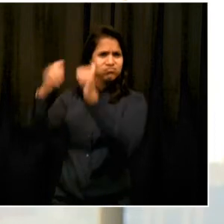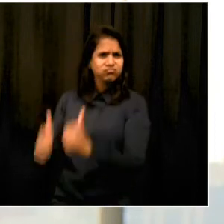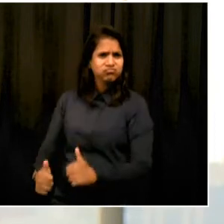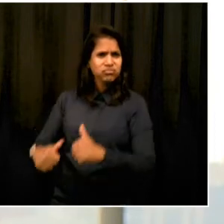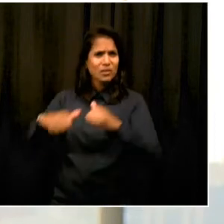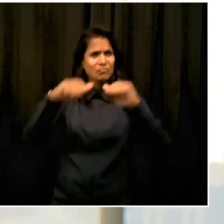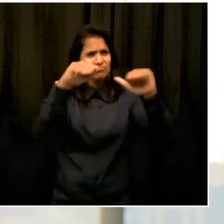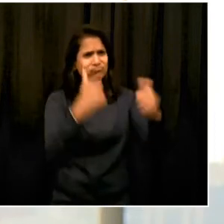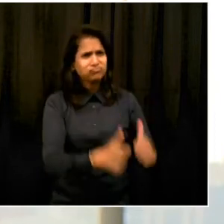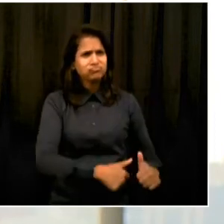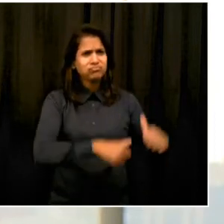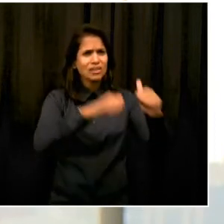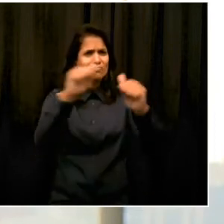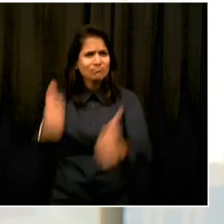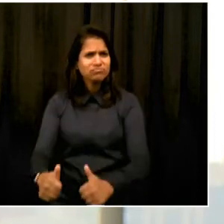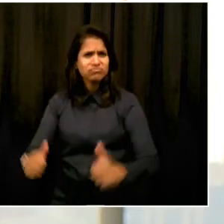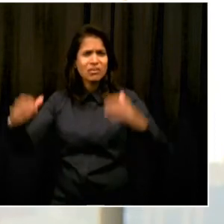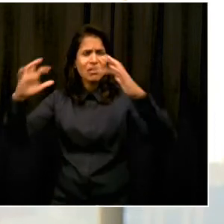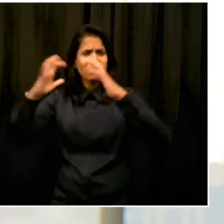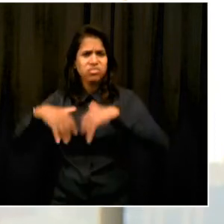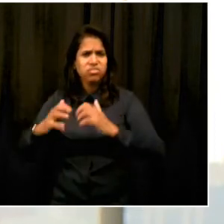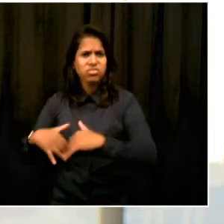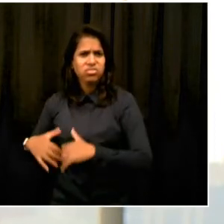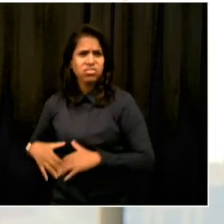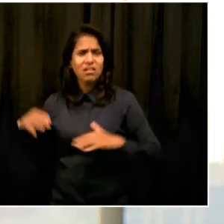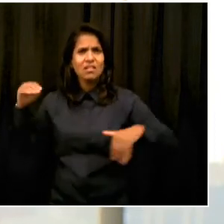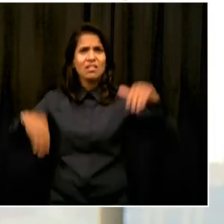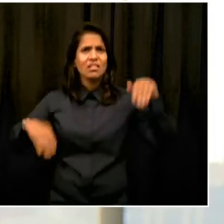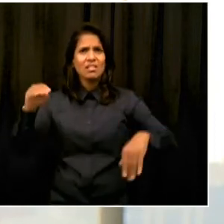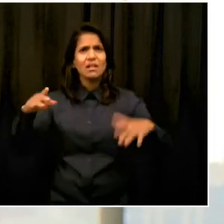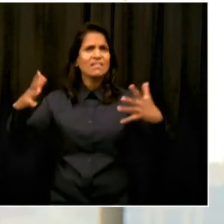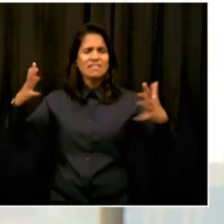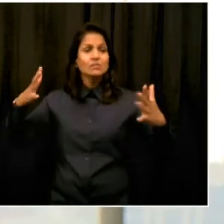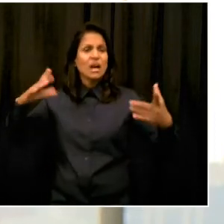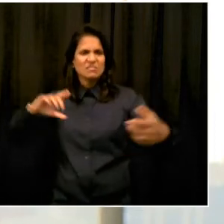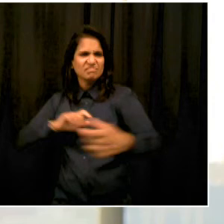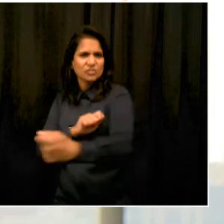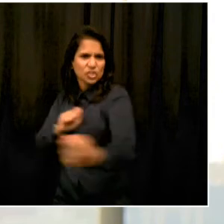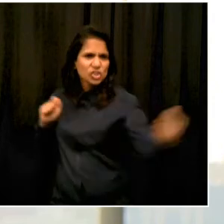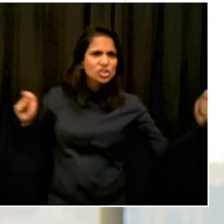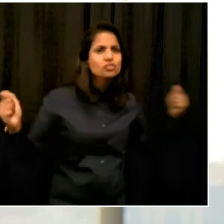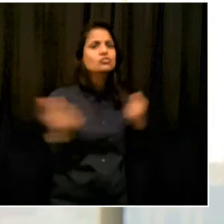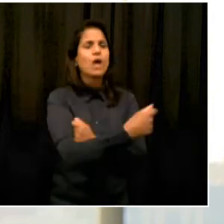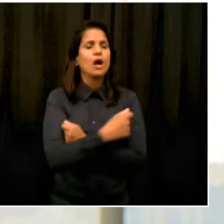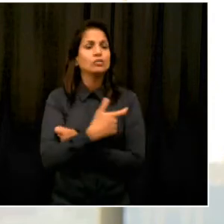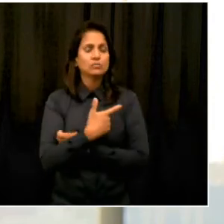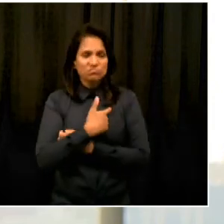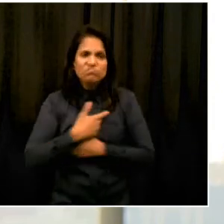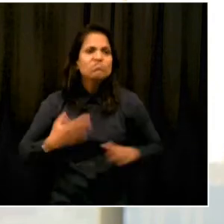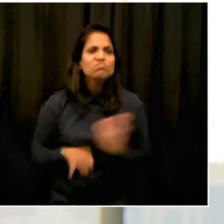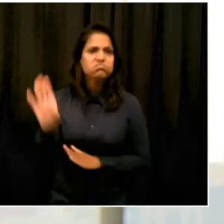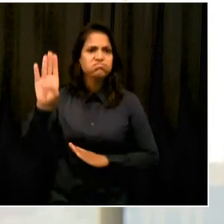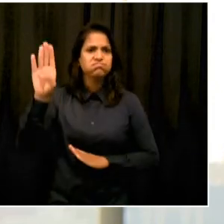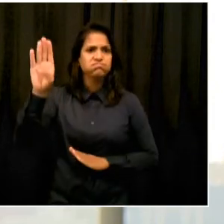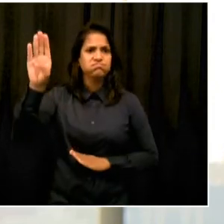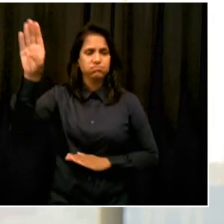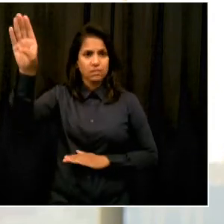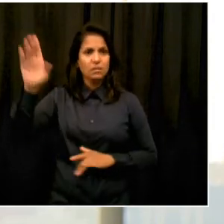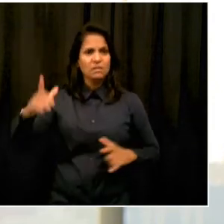at times. They told the story of New York City in those years and how people banded together and fought back.